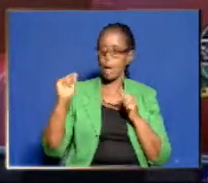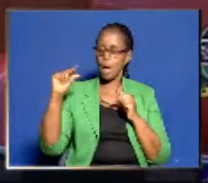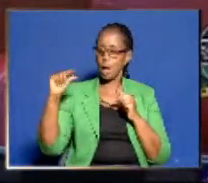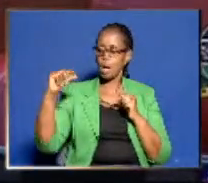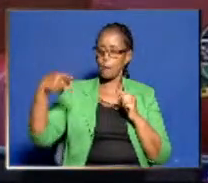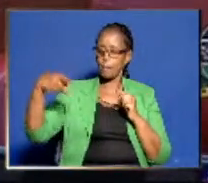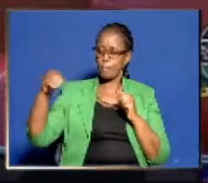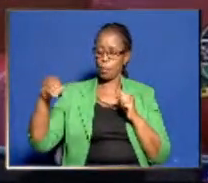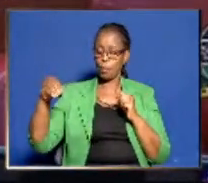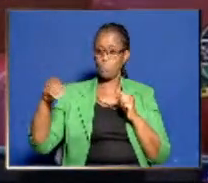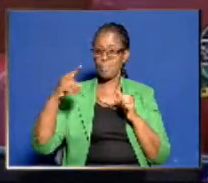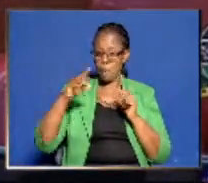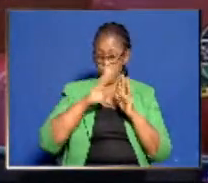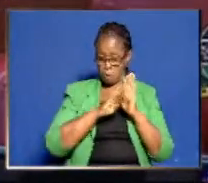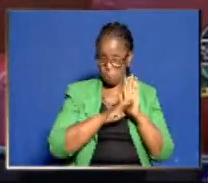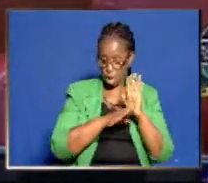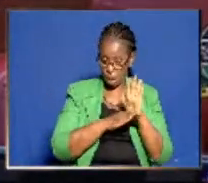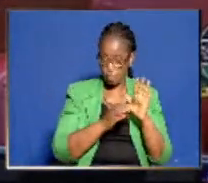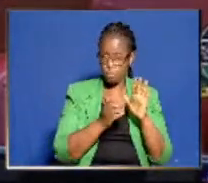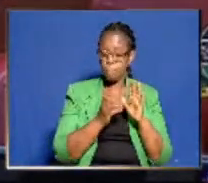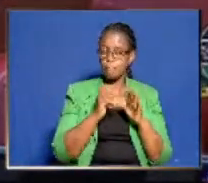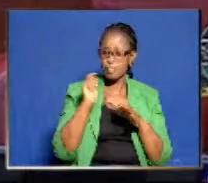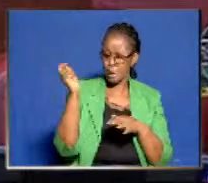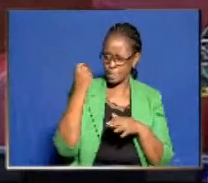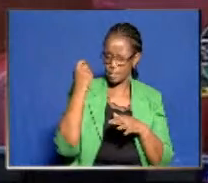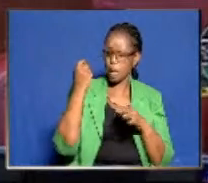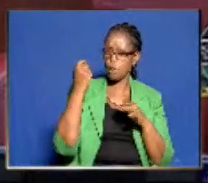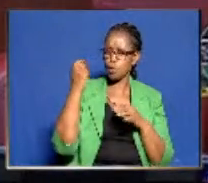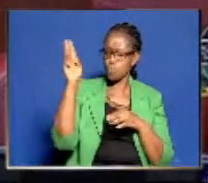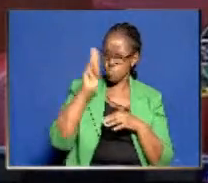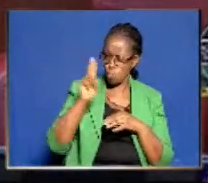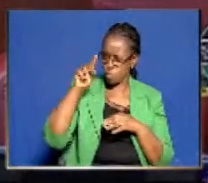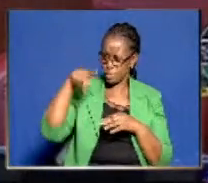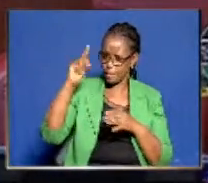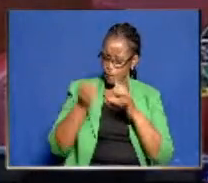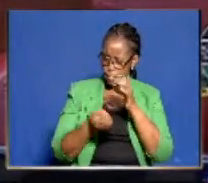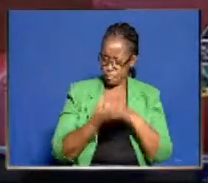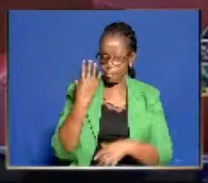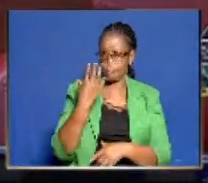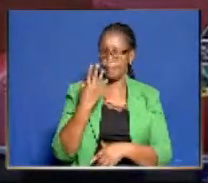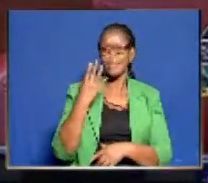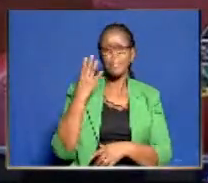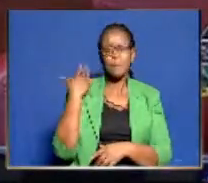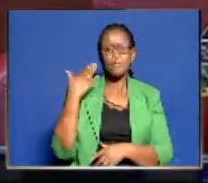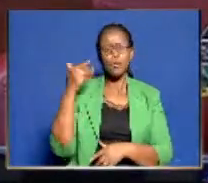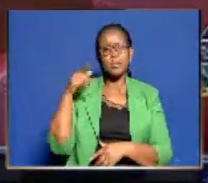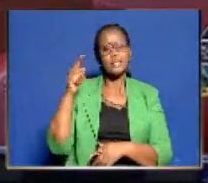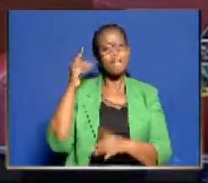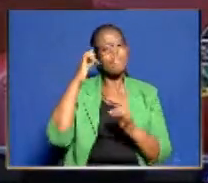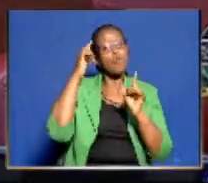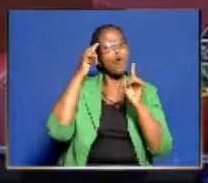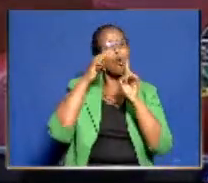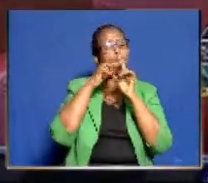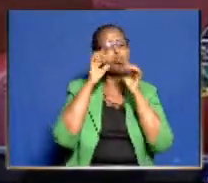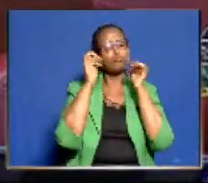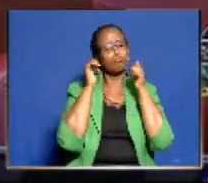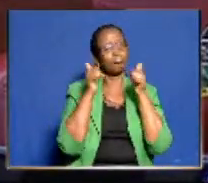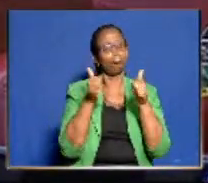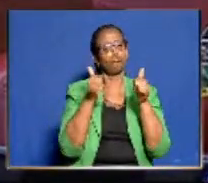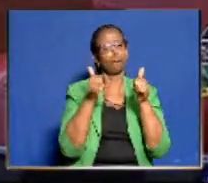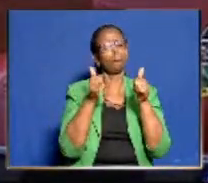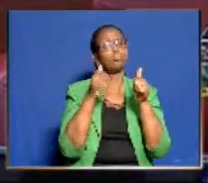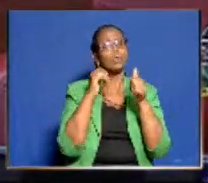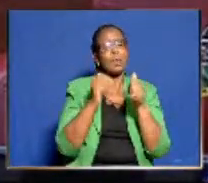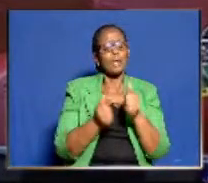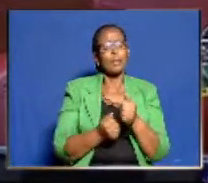my president, His Excellency Uhuru Muigai Kenyatta, with very good intention to uplift the life of the